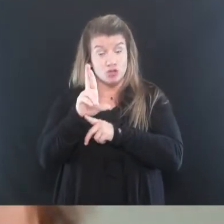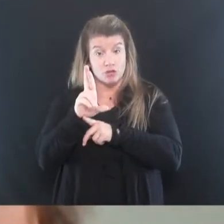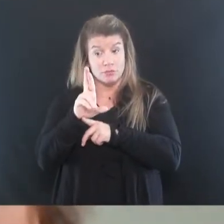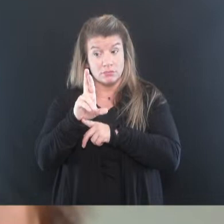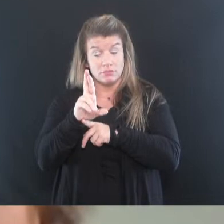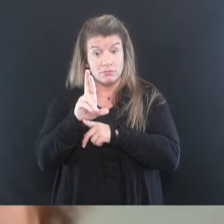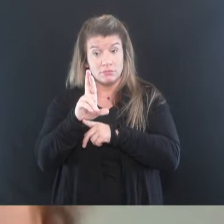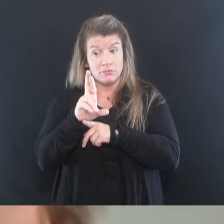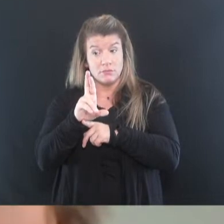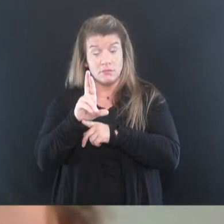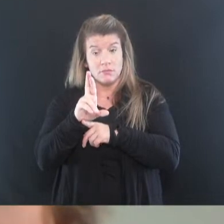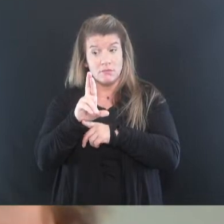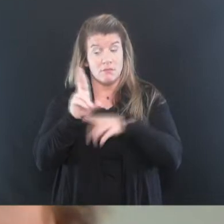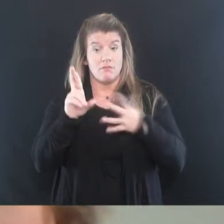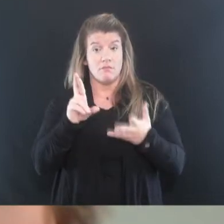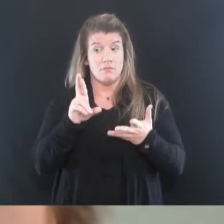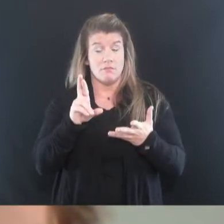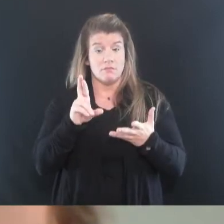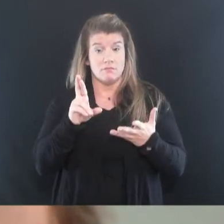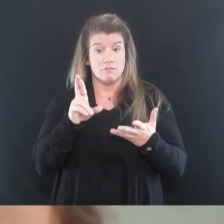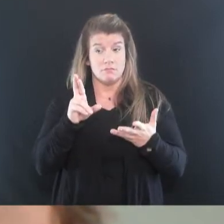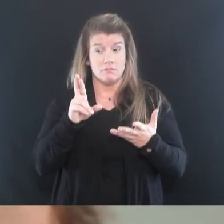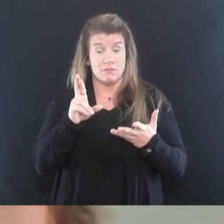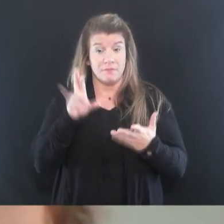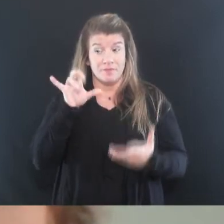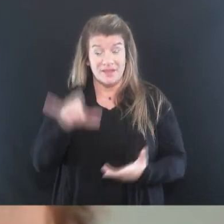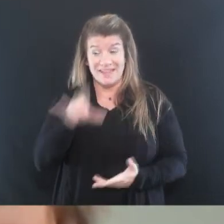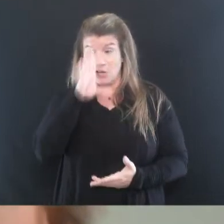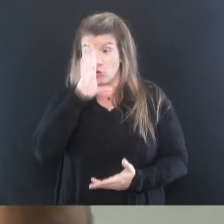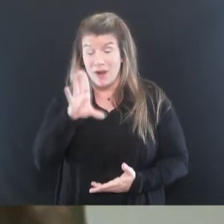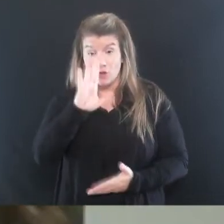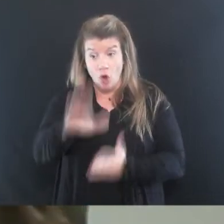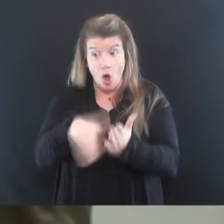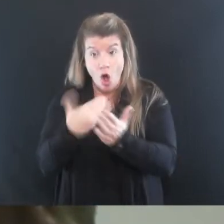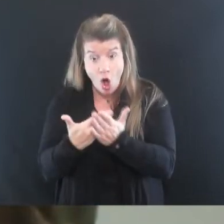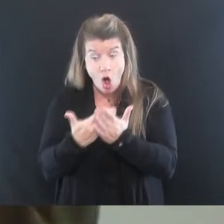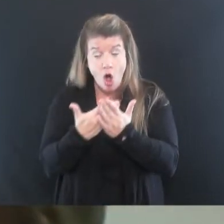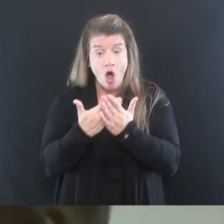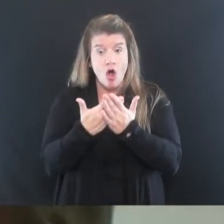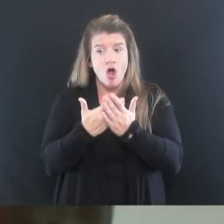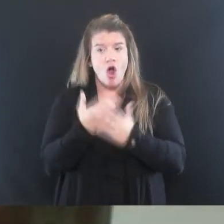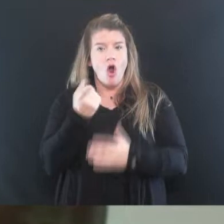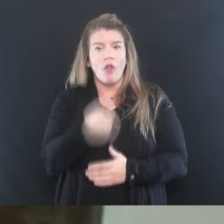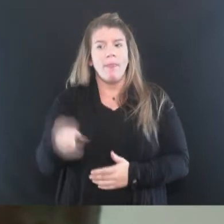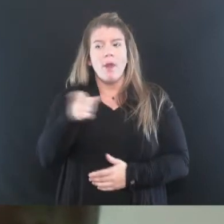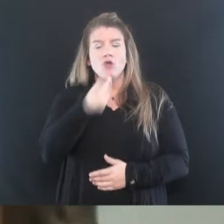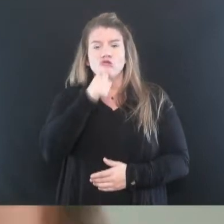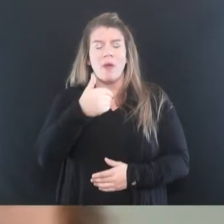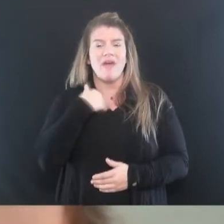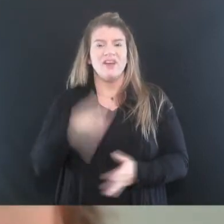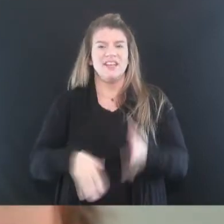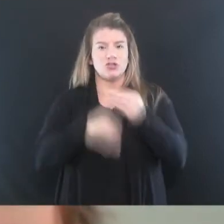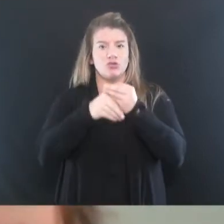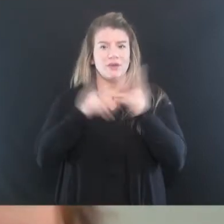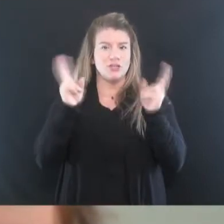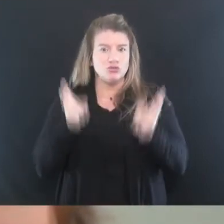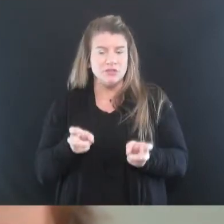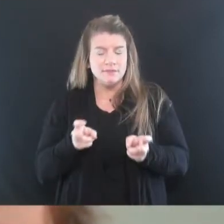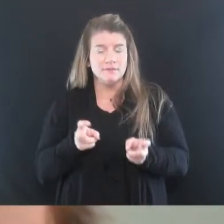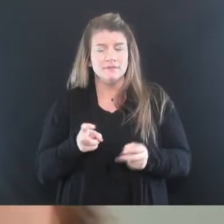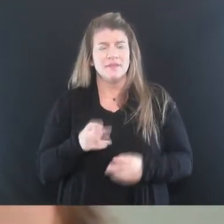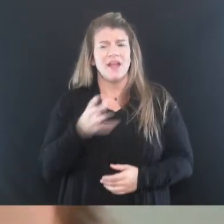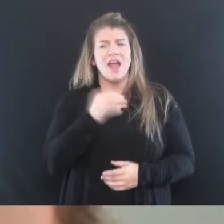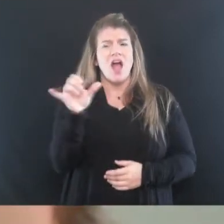I didn't know if that was directed at everybody or just those who were immunocompromised. And then earlier you